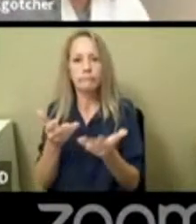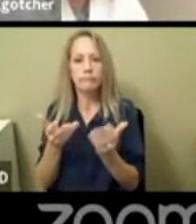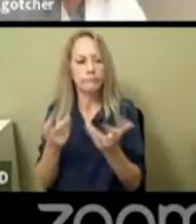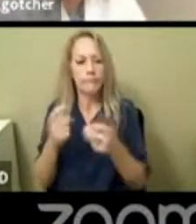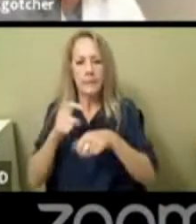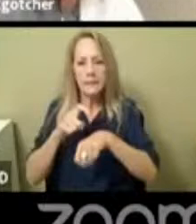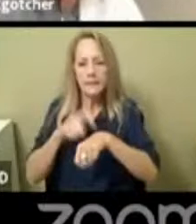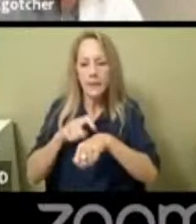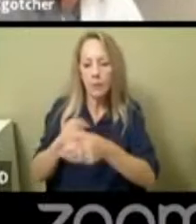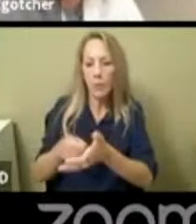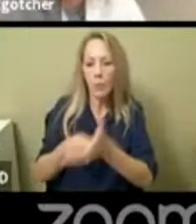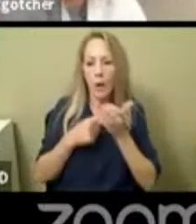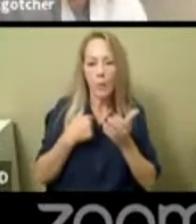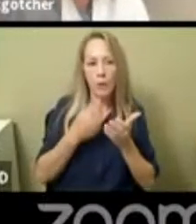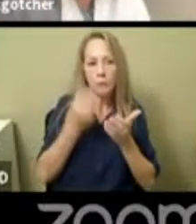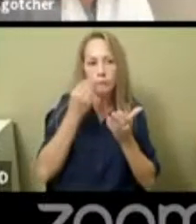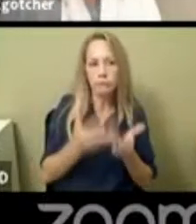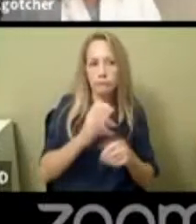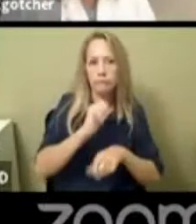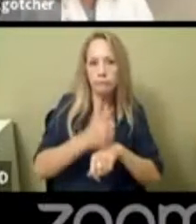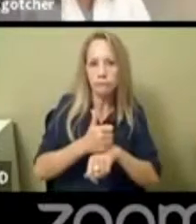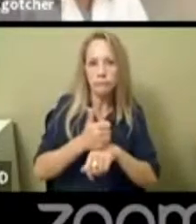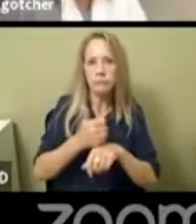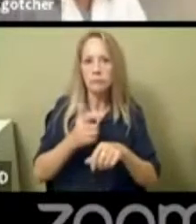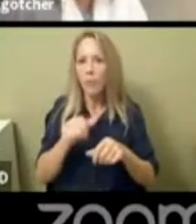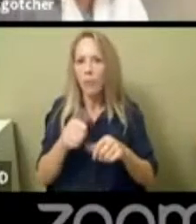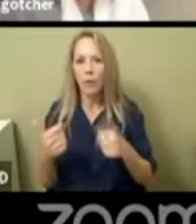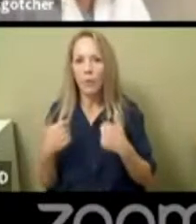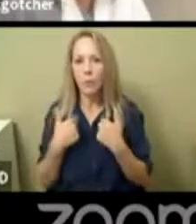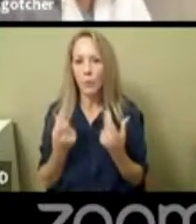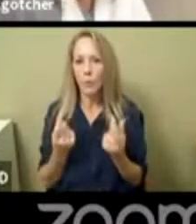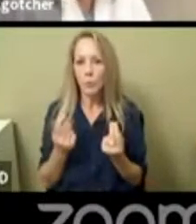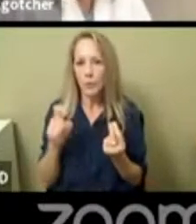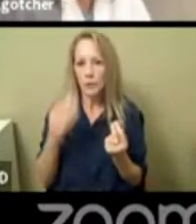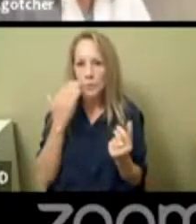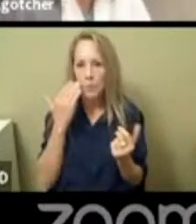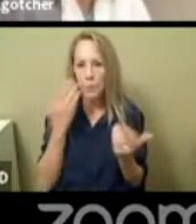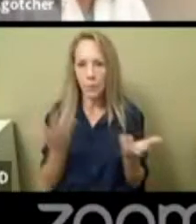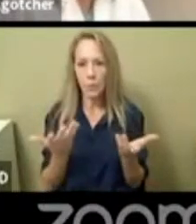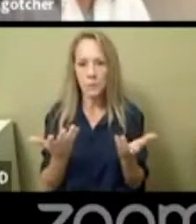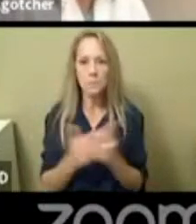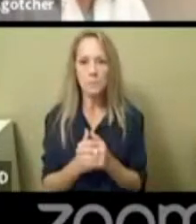time requirement and anything else that we would need to know?